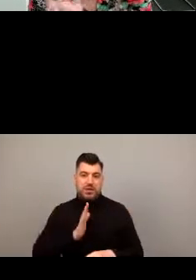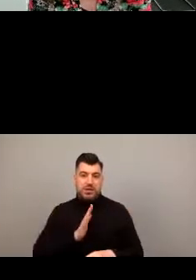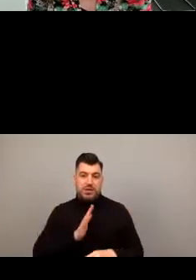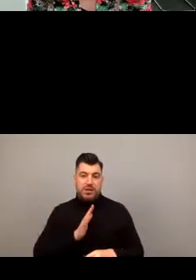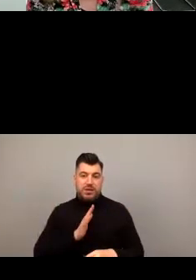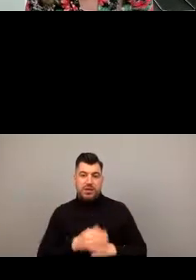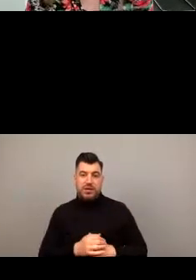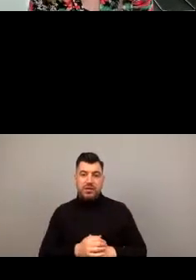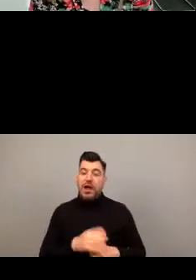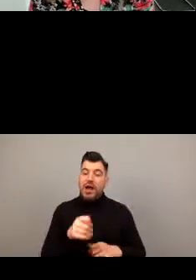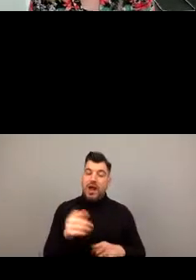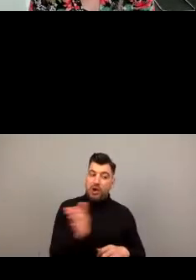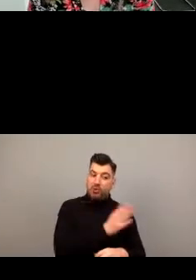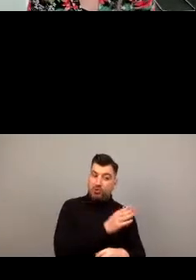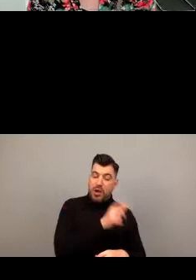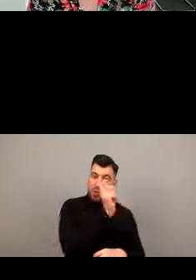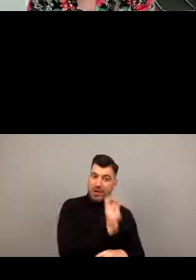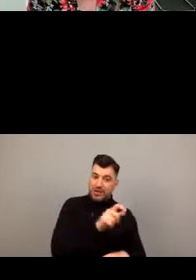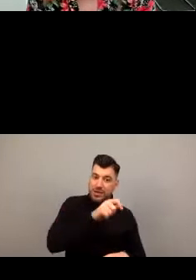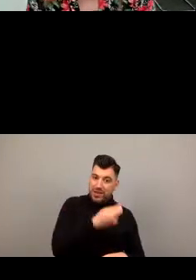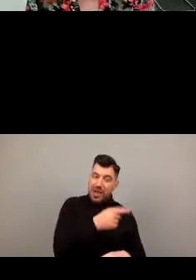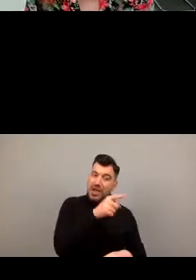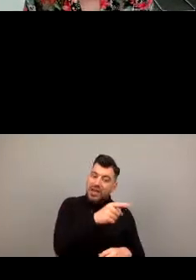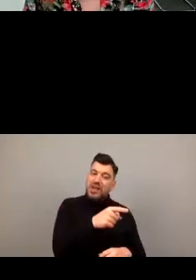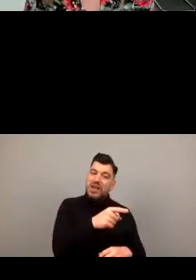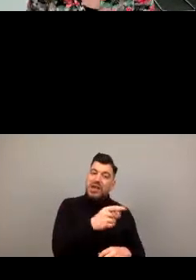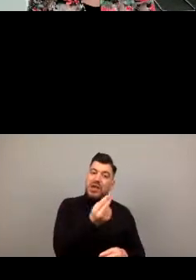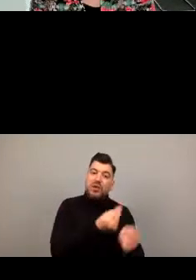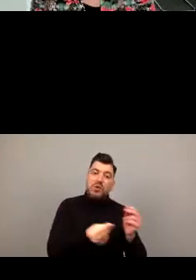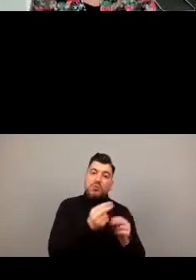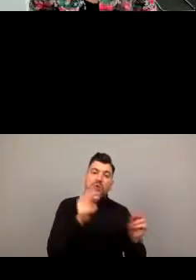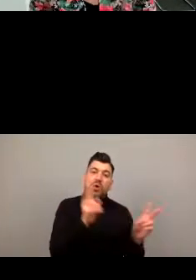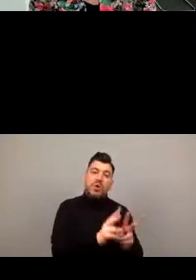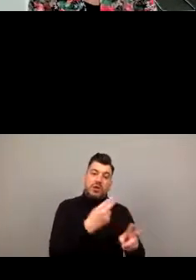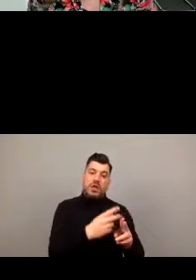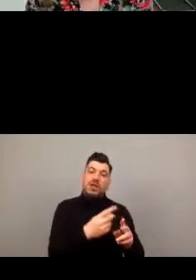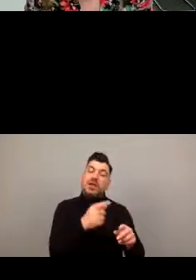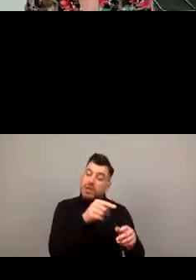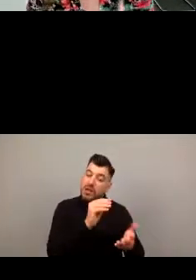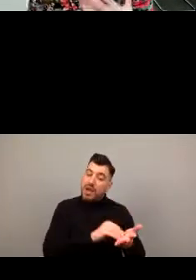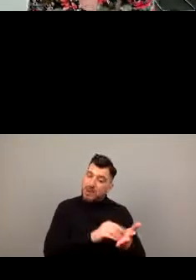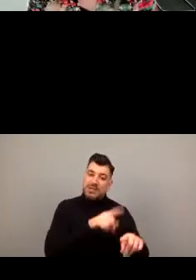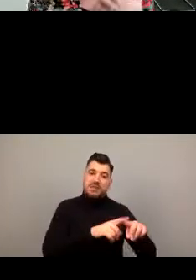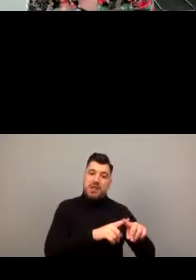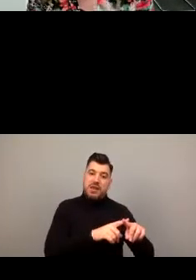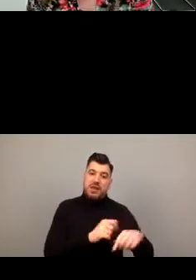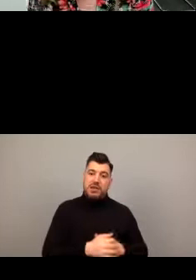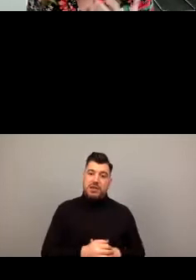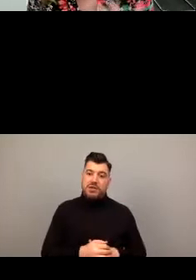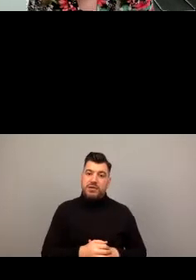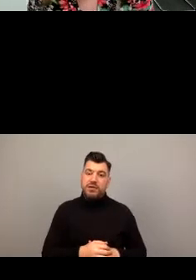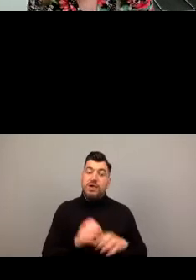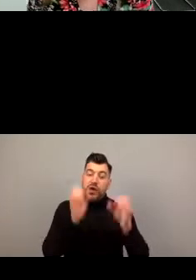of keywords becomes less and less important, also in Greek. Overall, we know that the algorithm of Google is trying